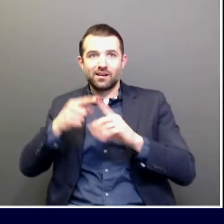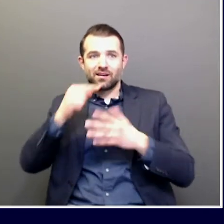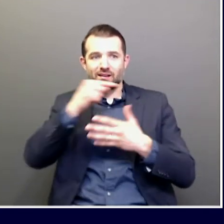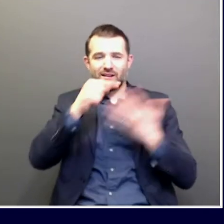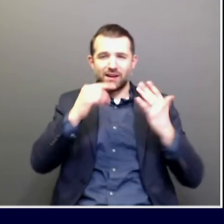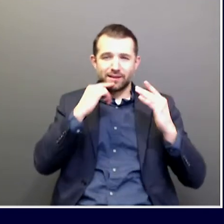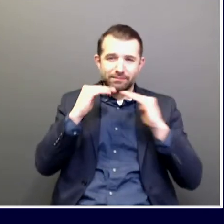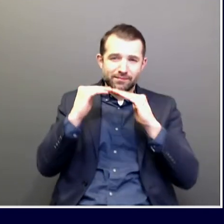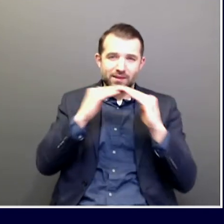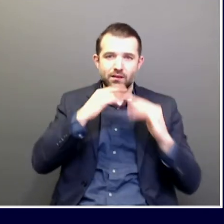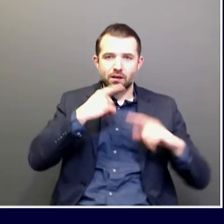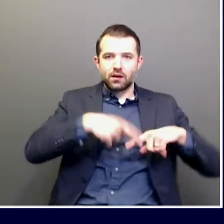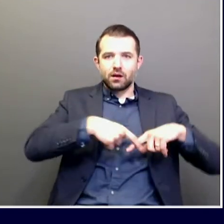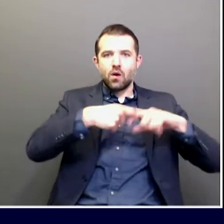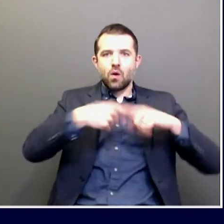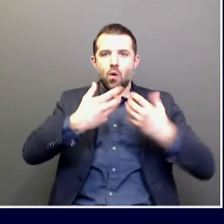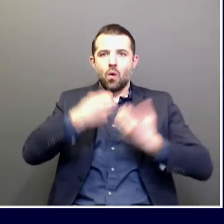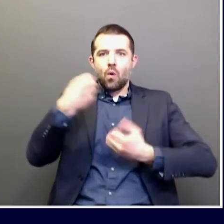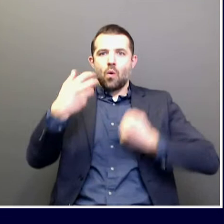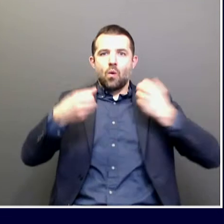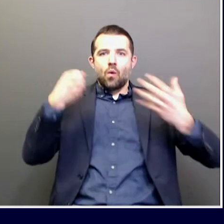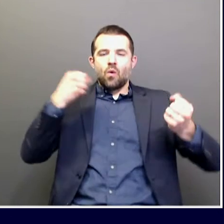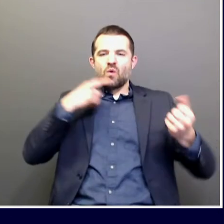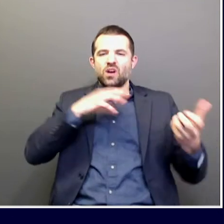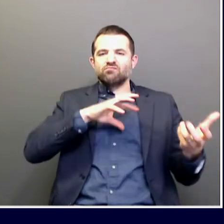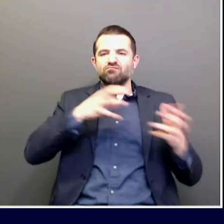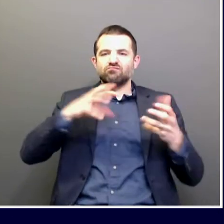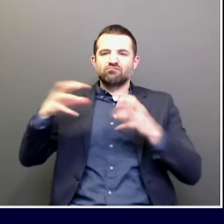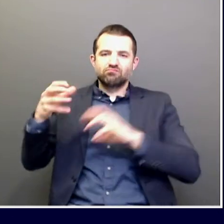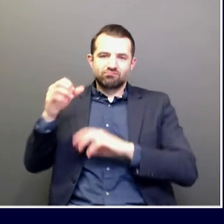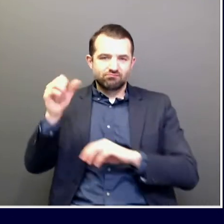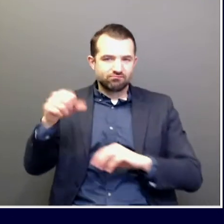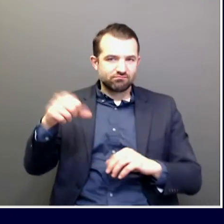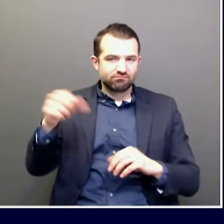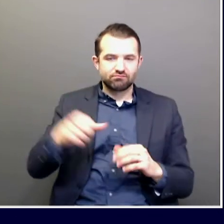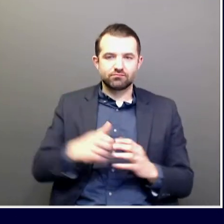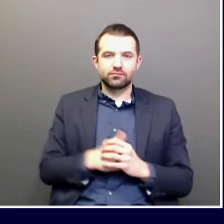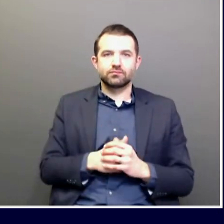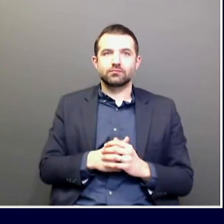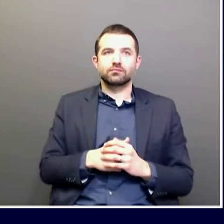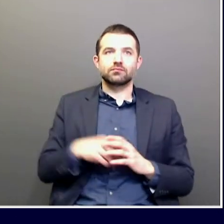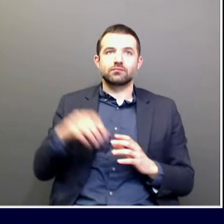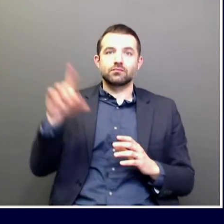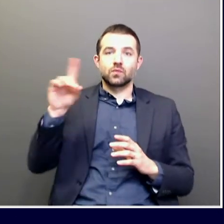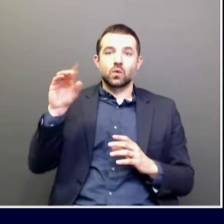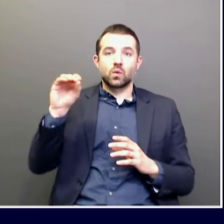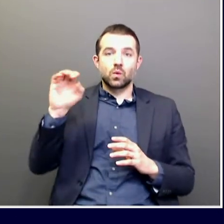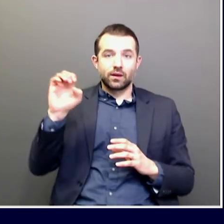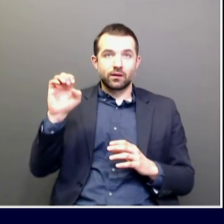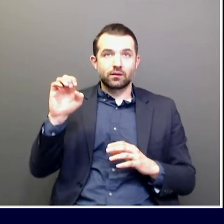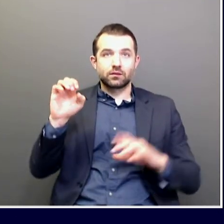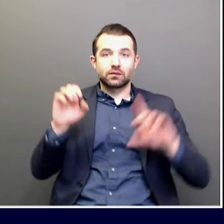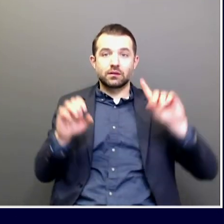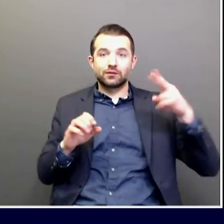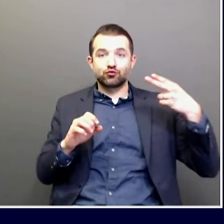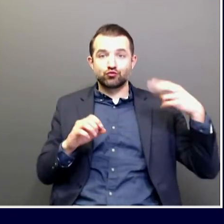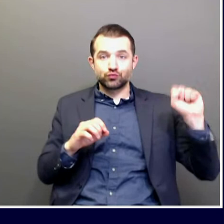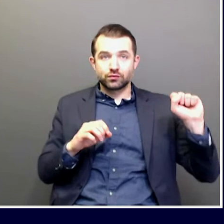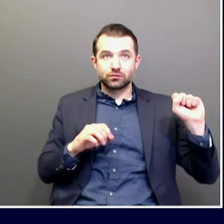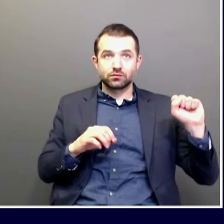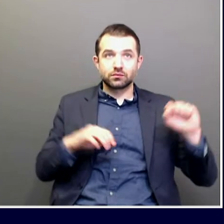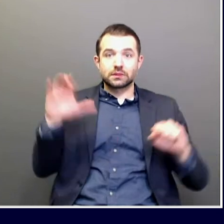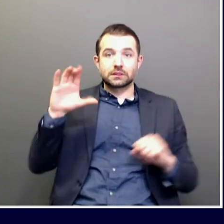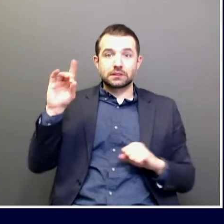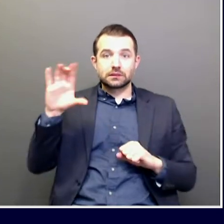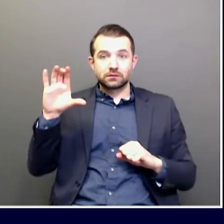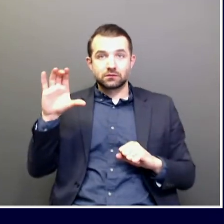school nurses that are there, looking at special programs that we could be bringing into school for social and emotional learning, and considering